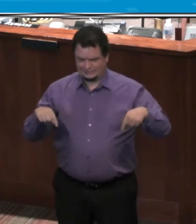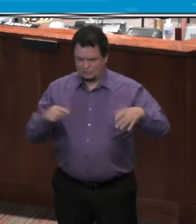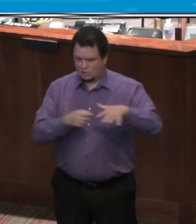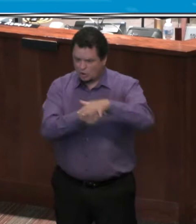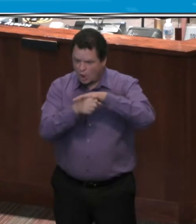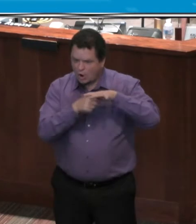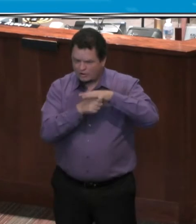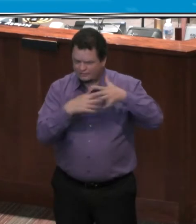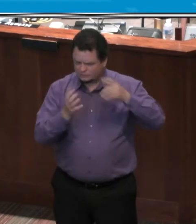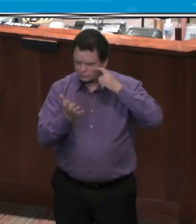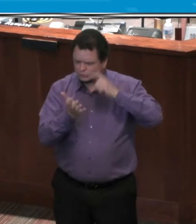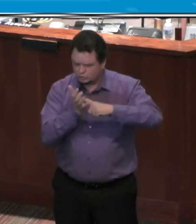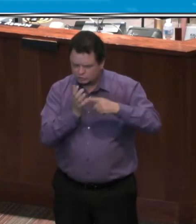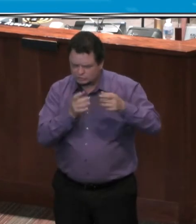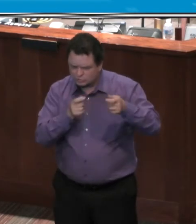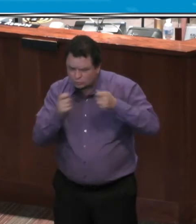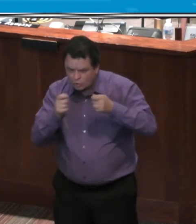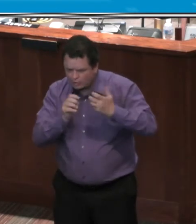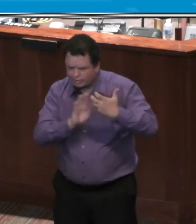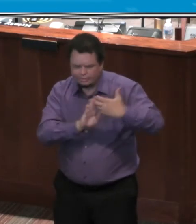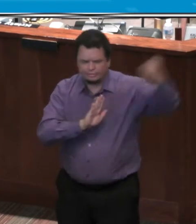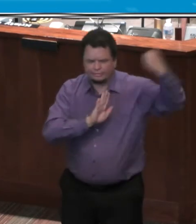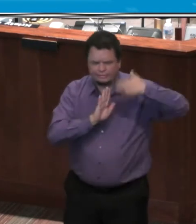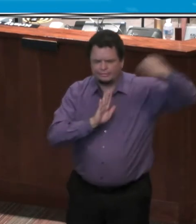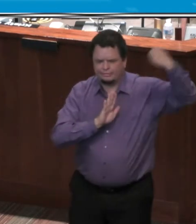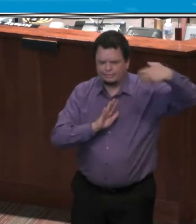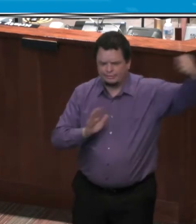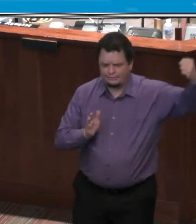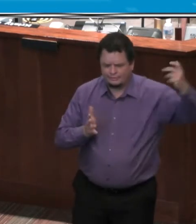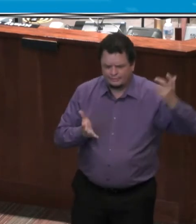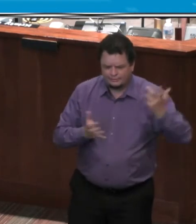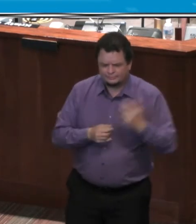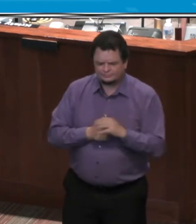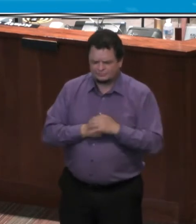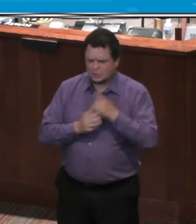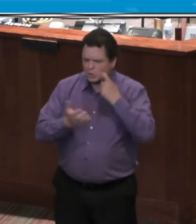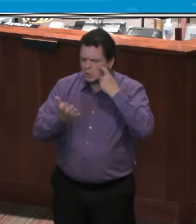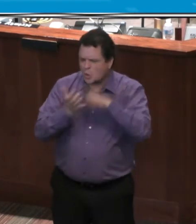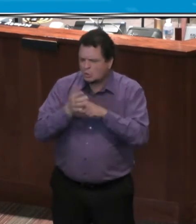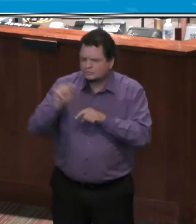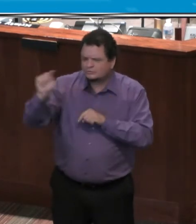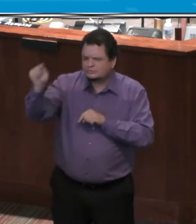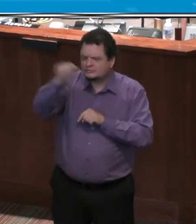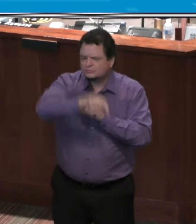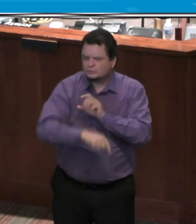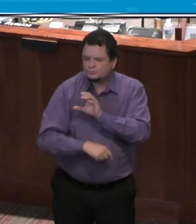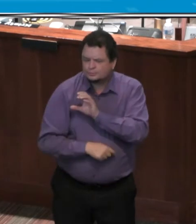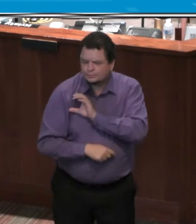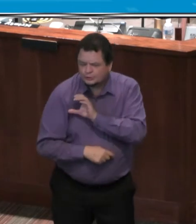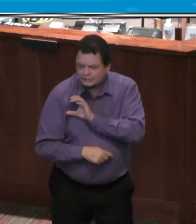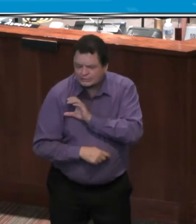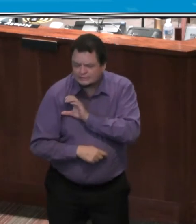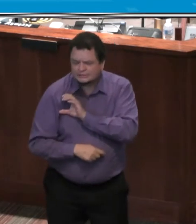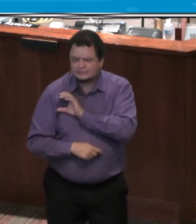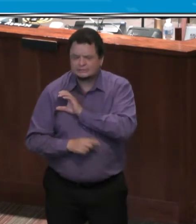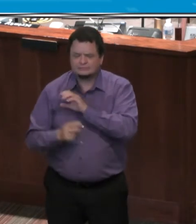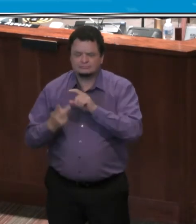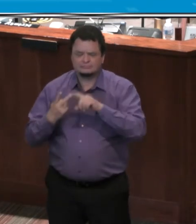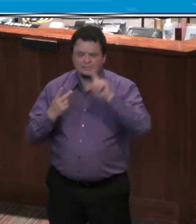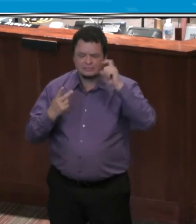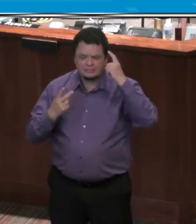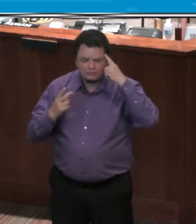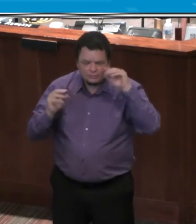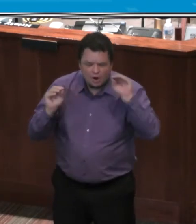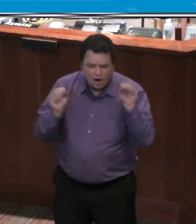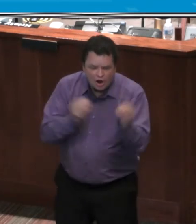that requires law enforcement, public, and the district attorney's office. I want to make sure that meeting is publicized so